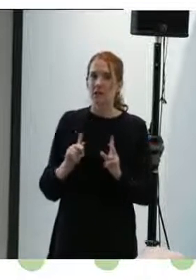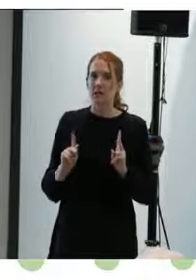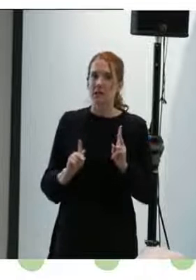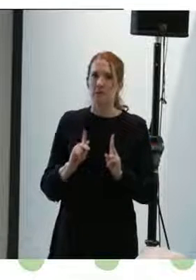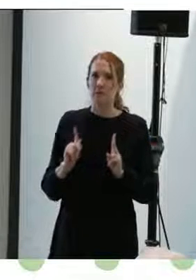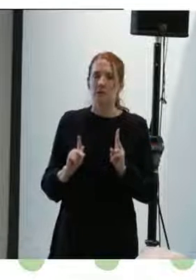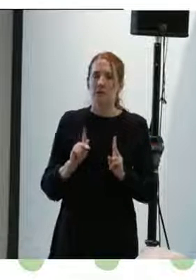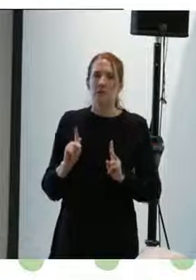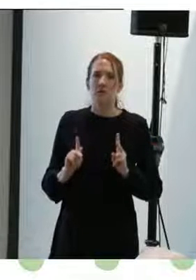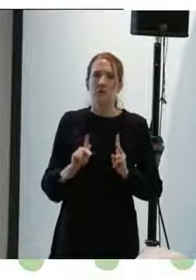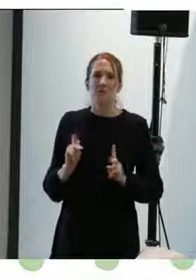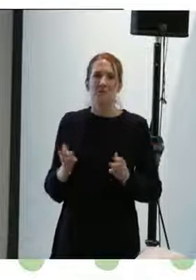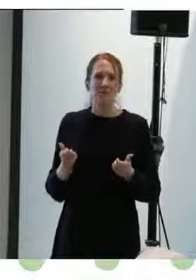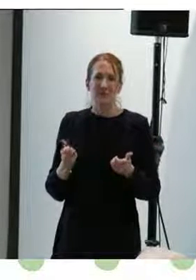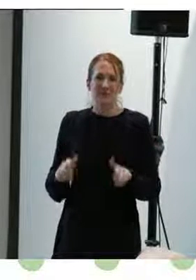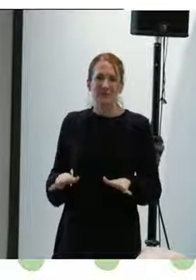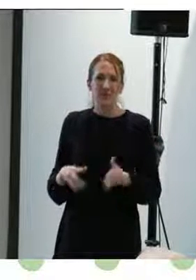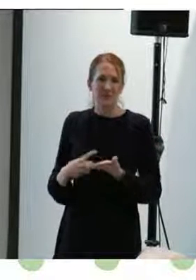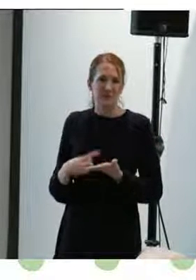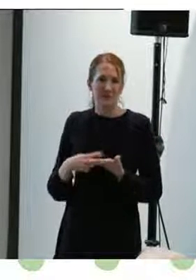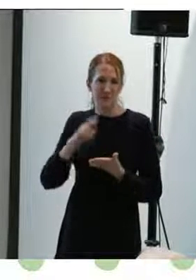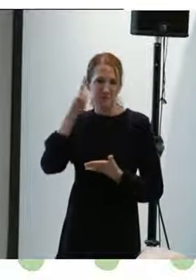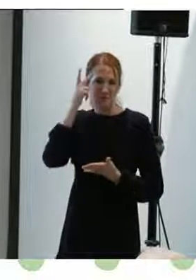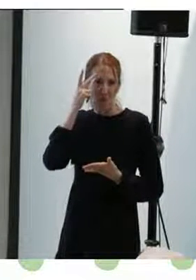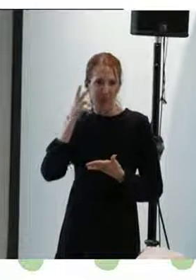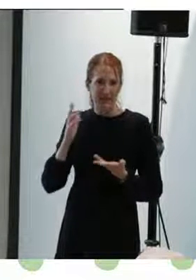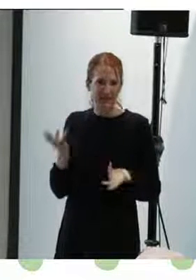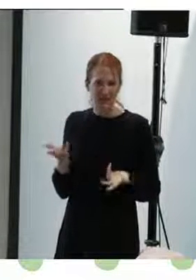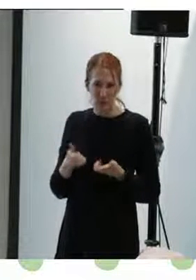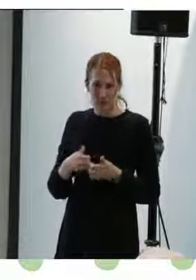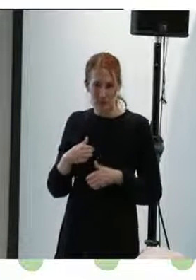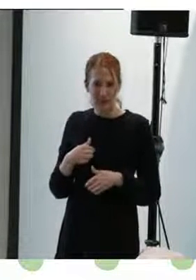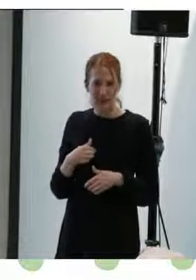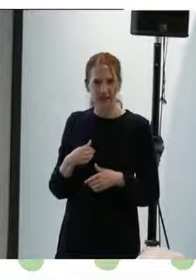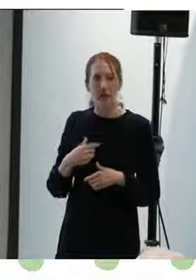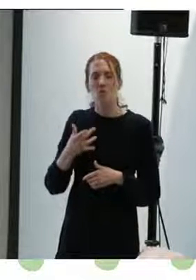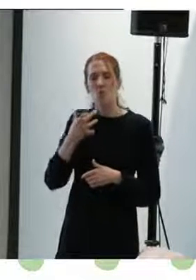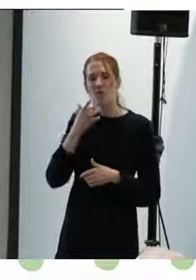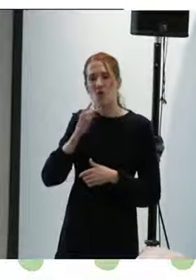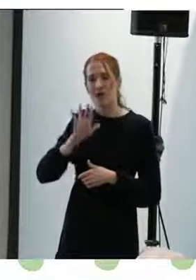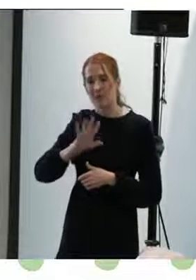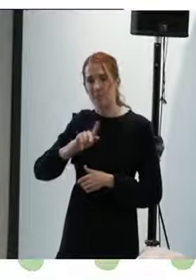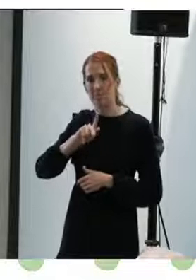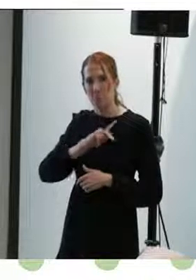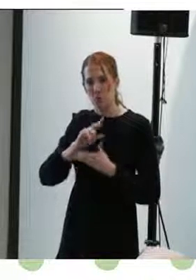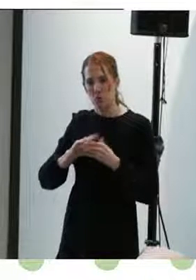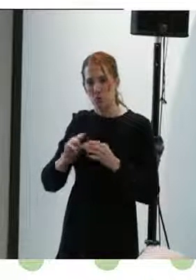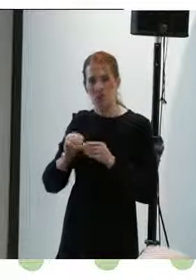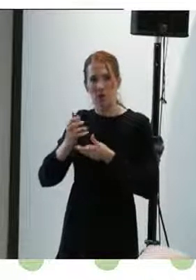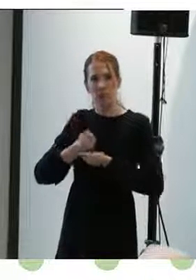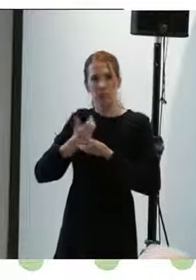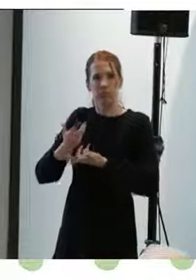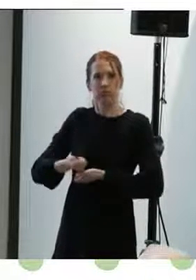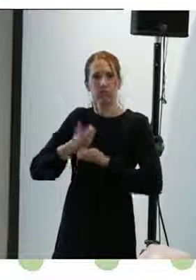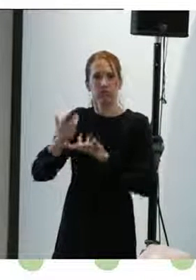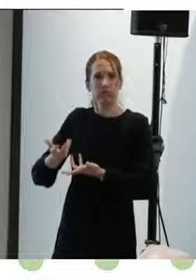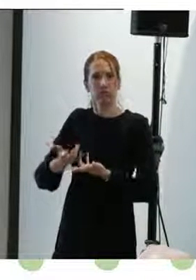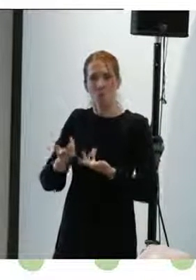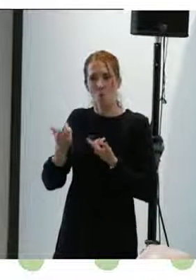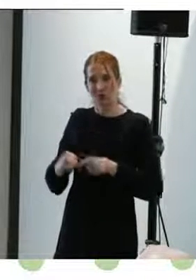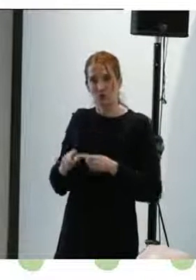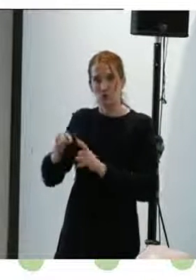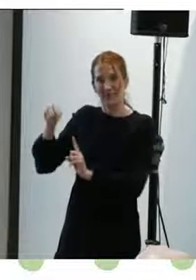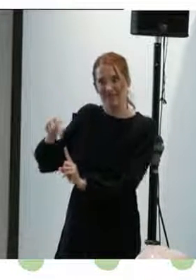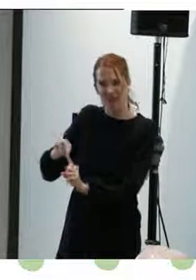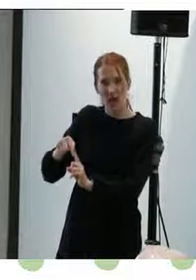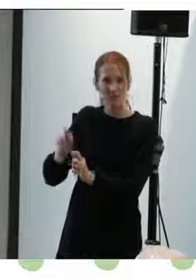spend time going through everything about politics with me. They wanted to talk about their story, about how kind of what had gone wrong and how they'd